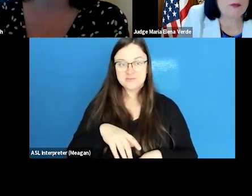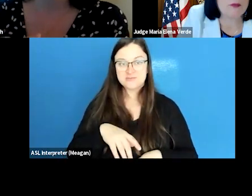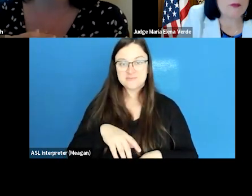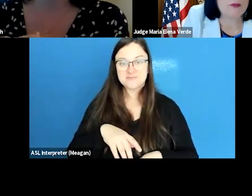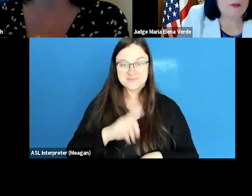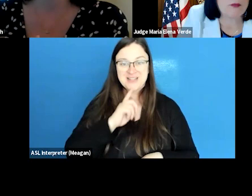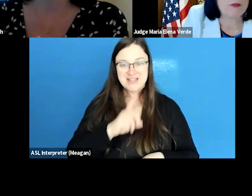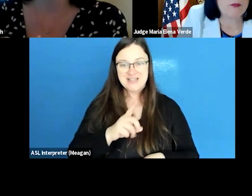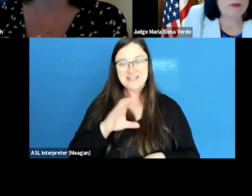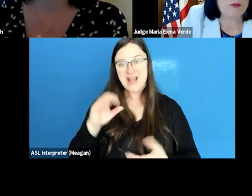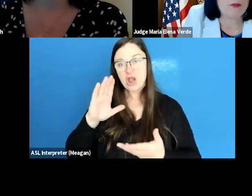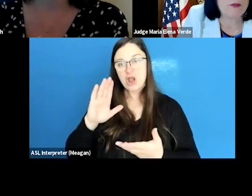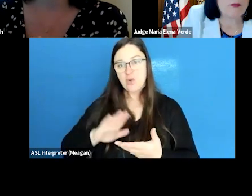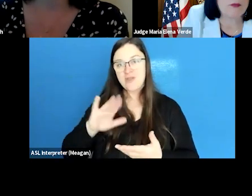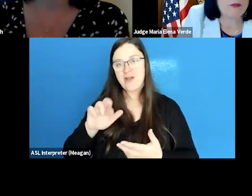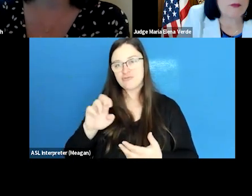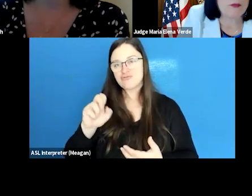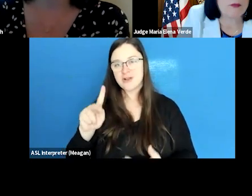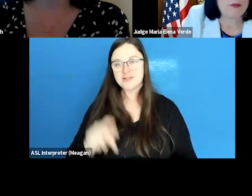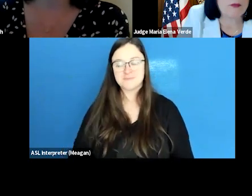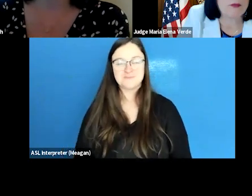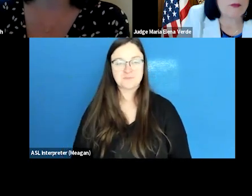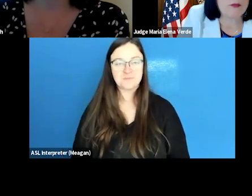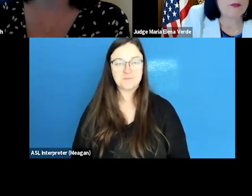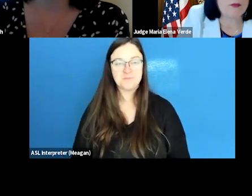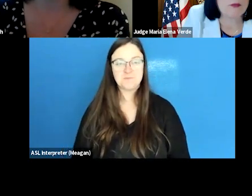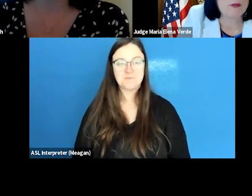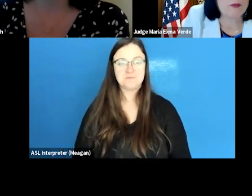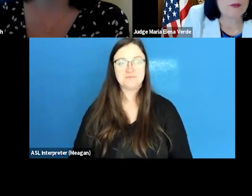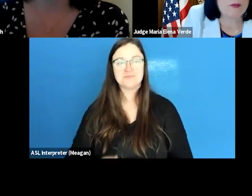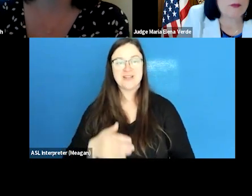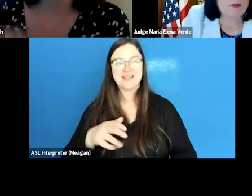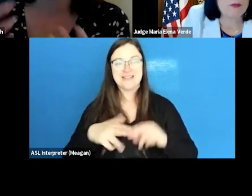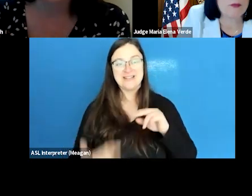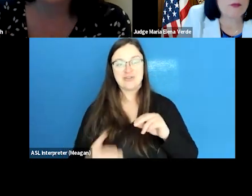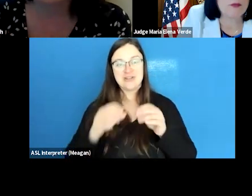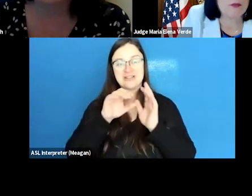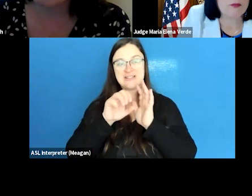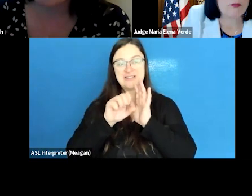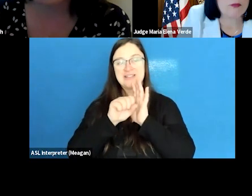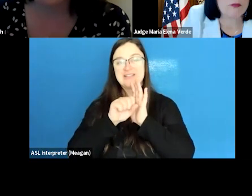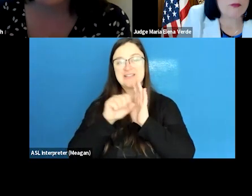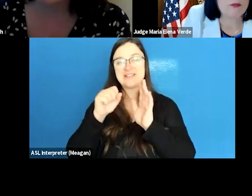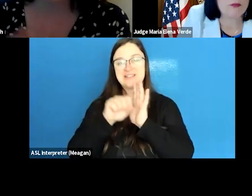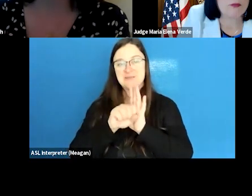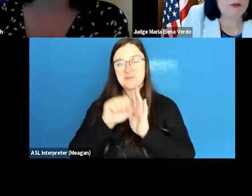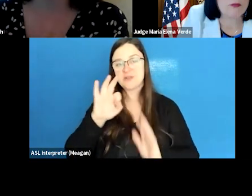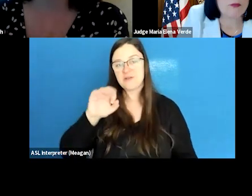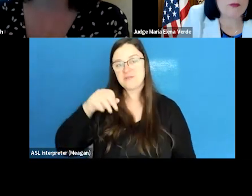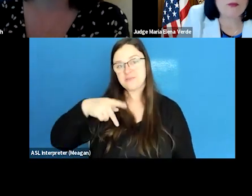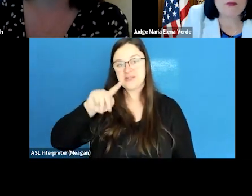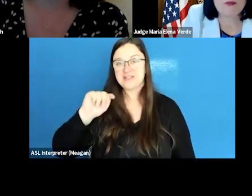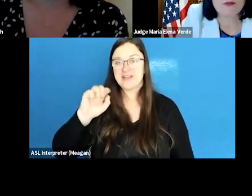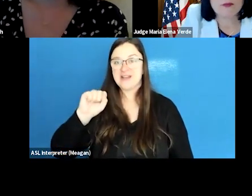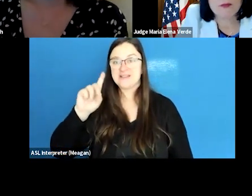child abuse. Decrease symptoms of PTSD in veterans, improve family communication. That makes sense,